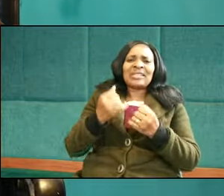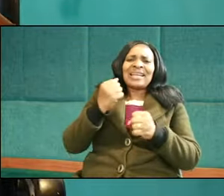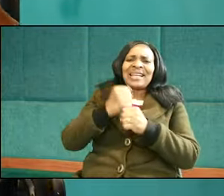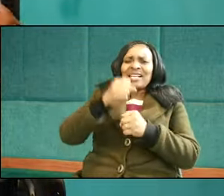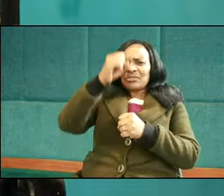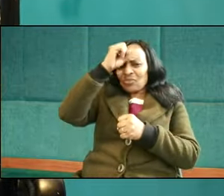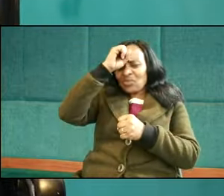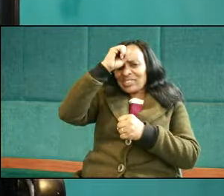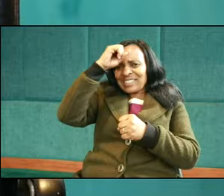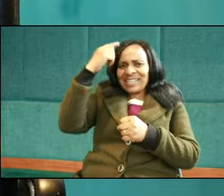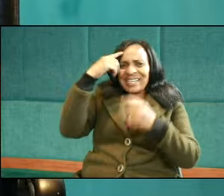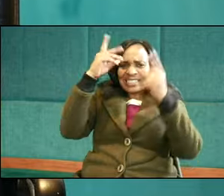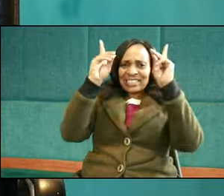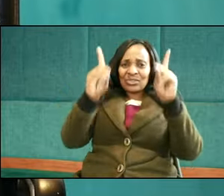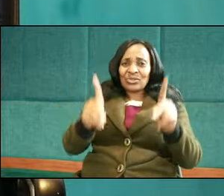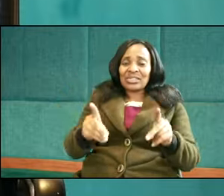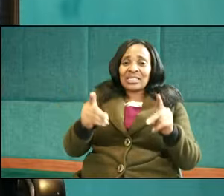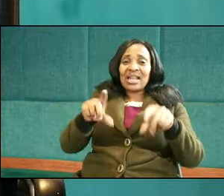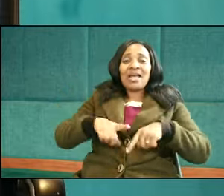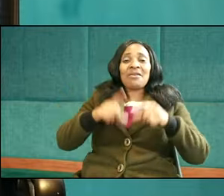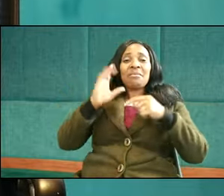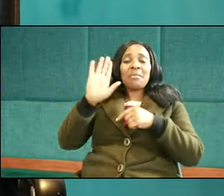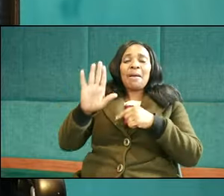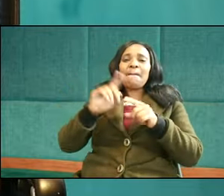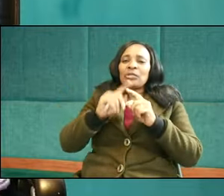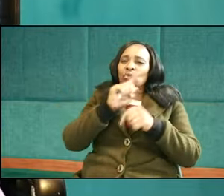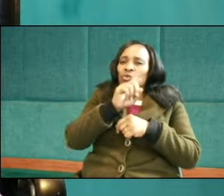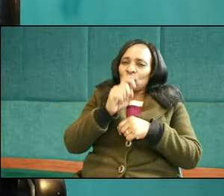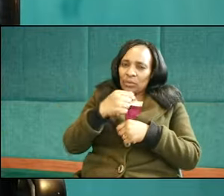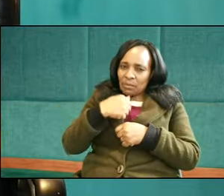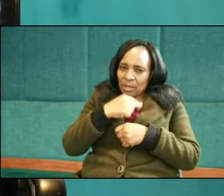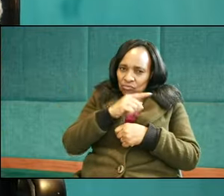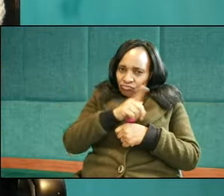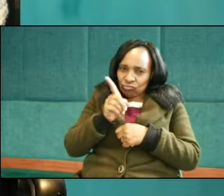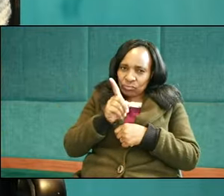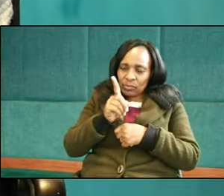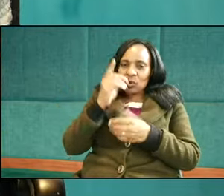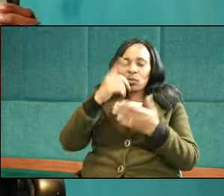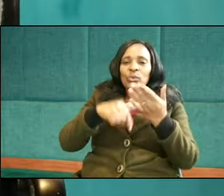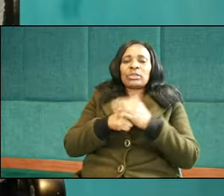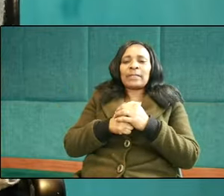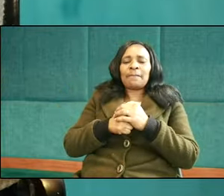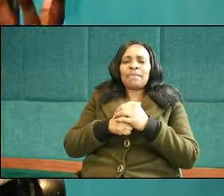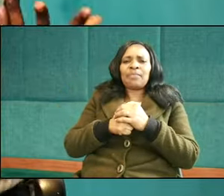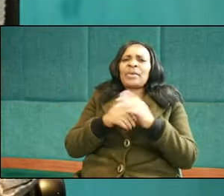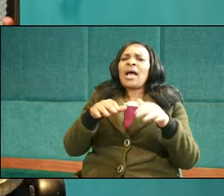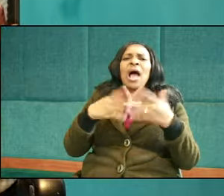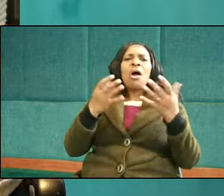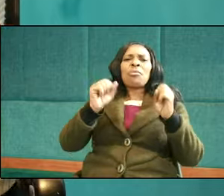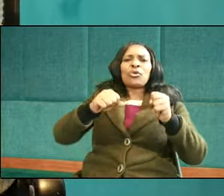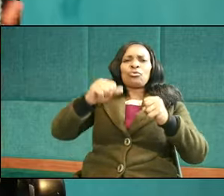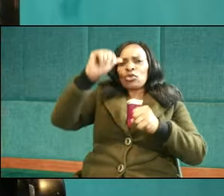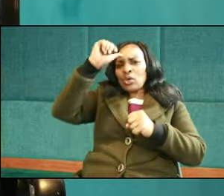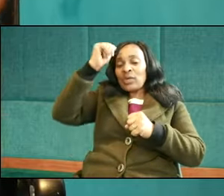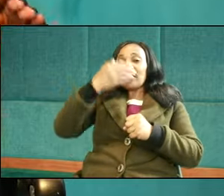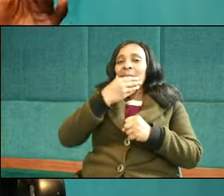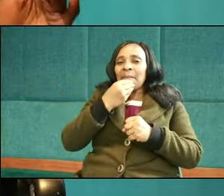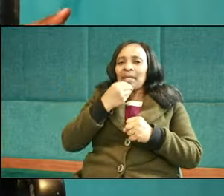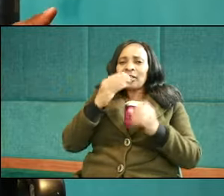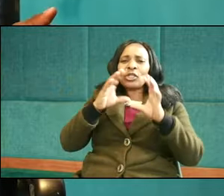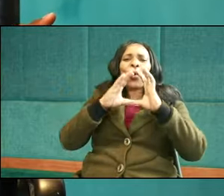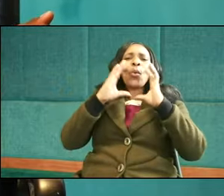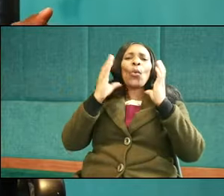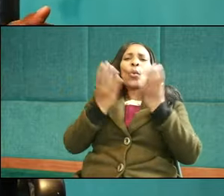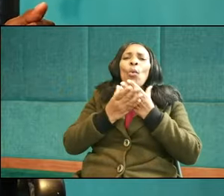foolish decisions in his life. So my question to you is, how is it that the wisest man in the